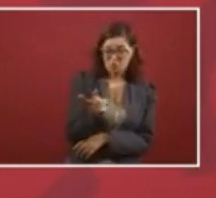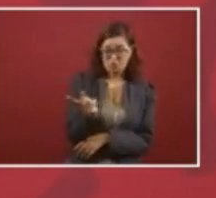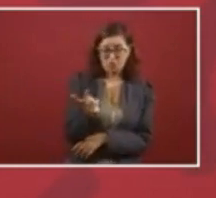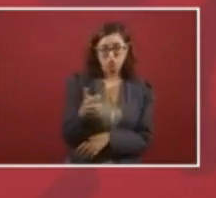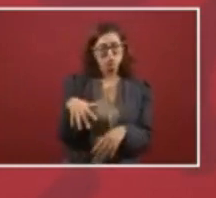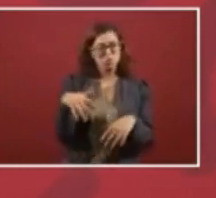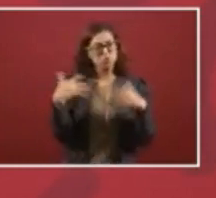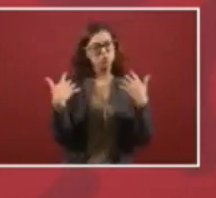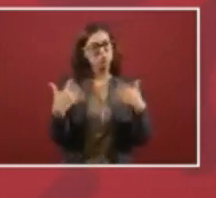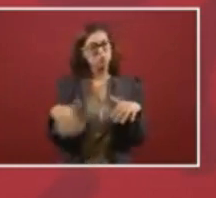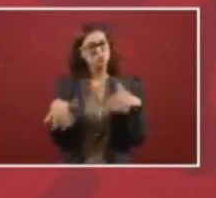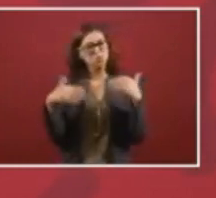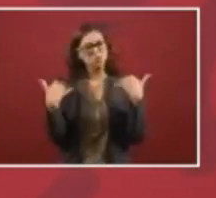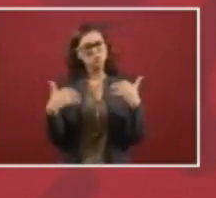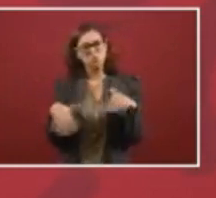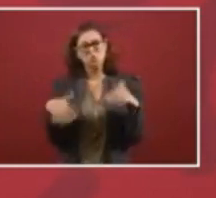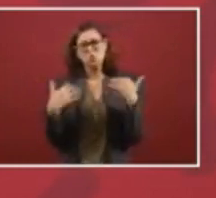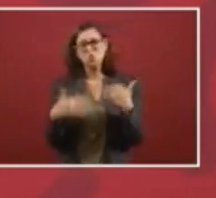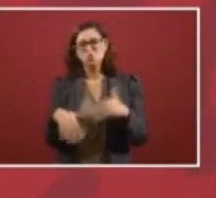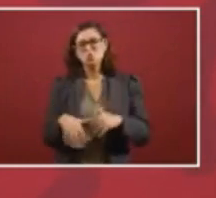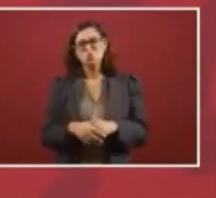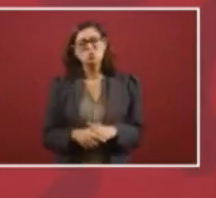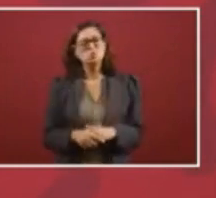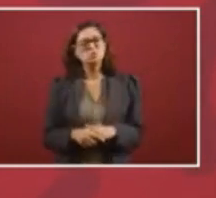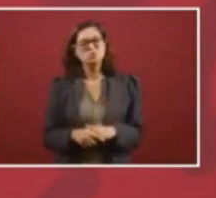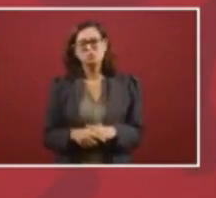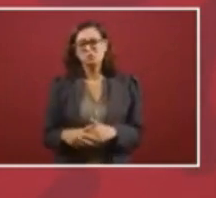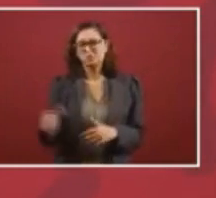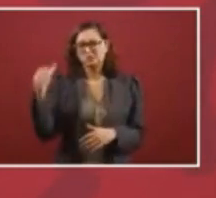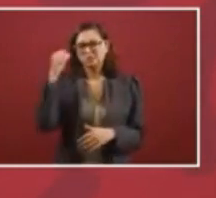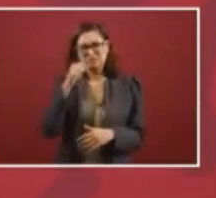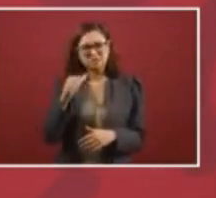Council for the Businessmen.